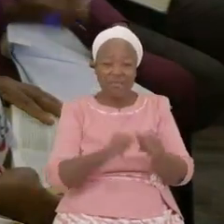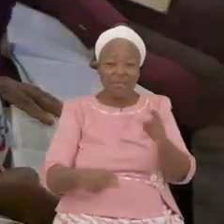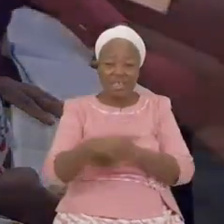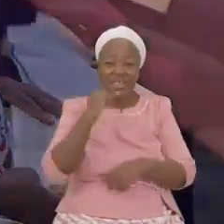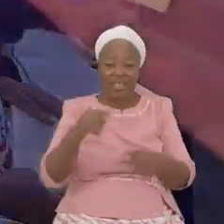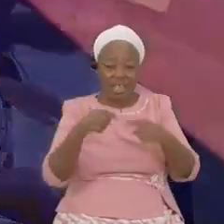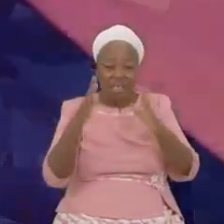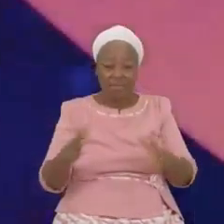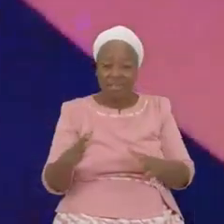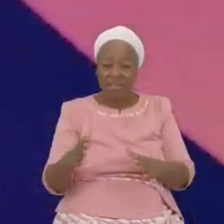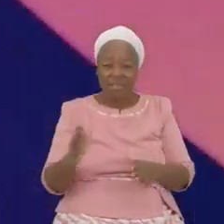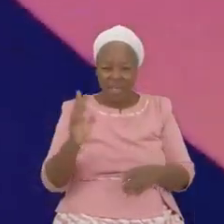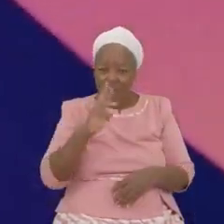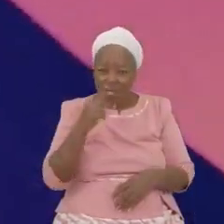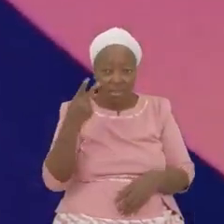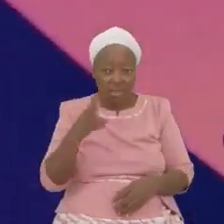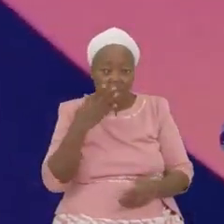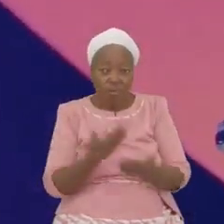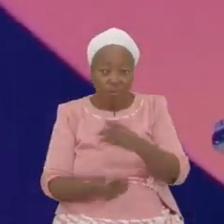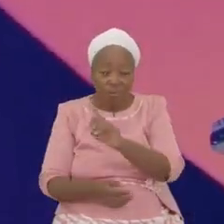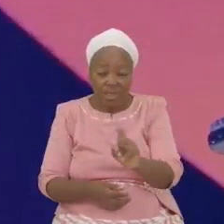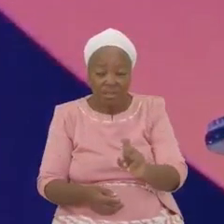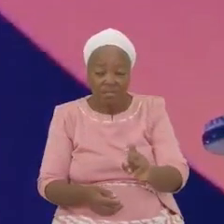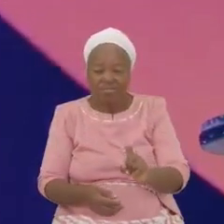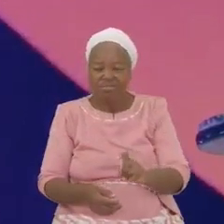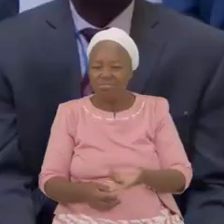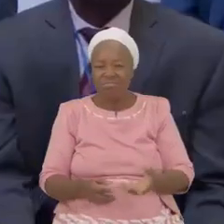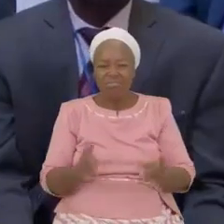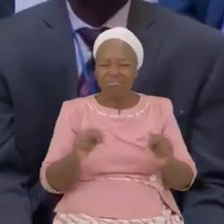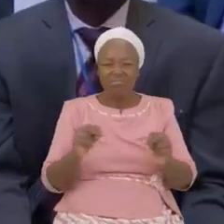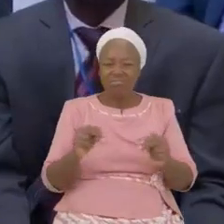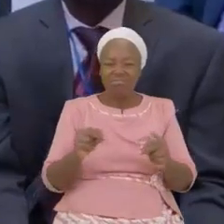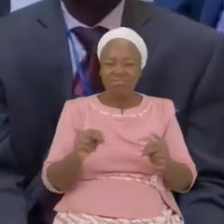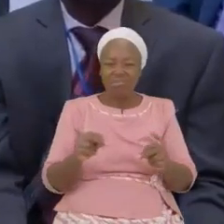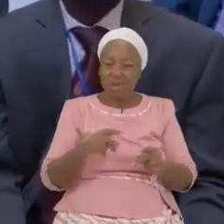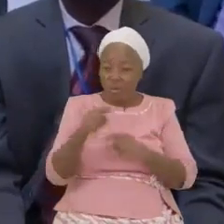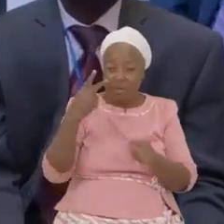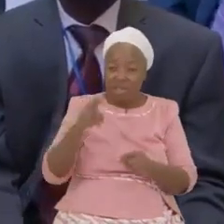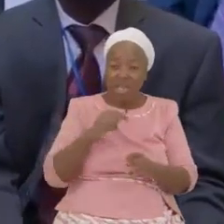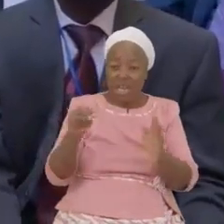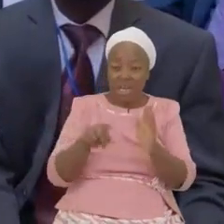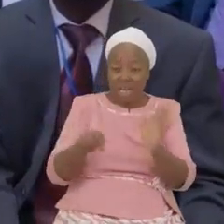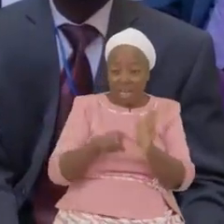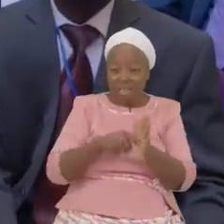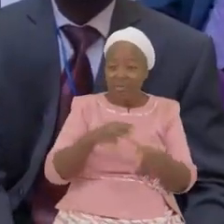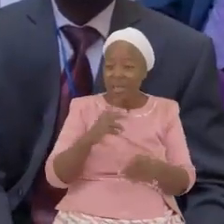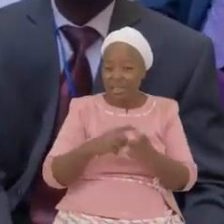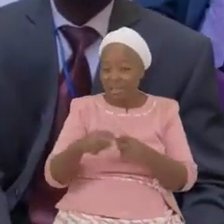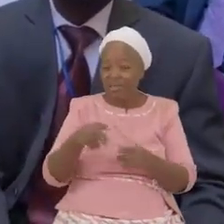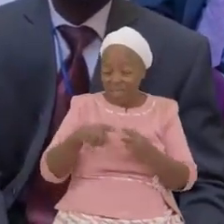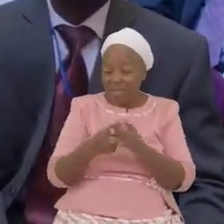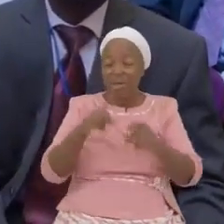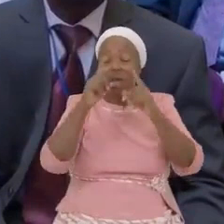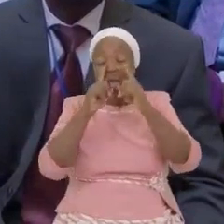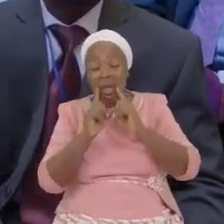enemy, are you seeing well? Tell me. When you see the negative, and then you begin to